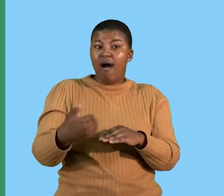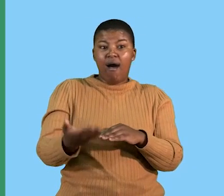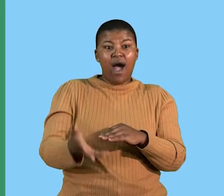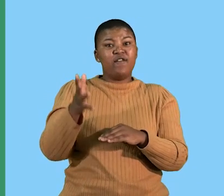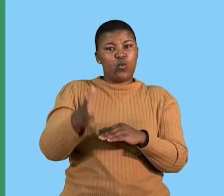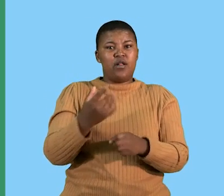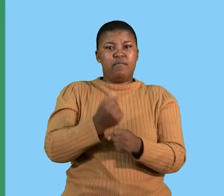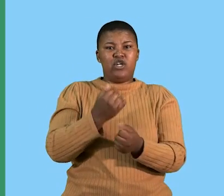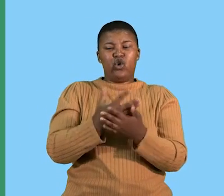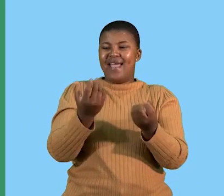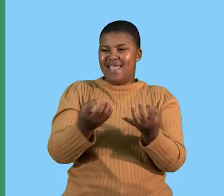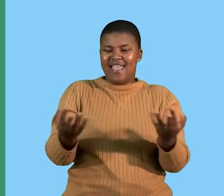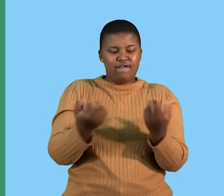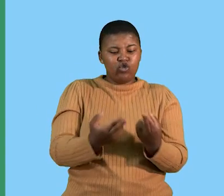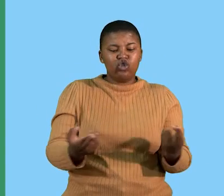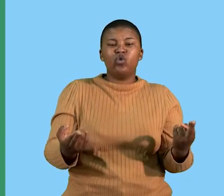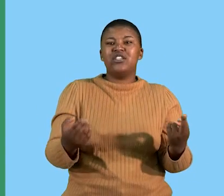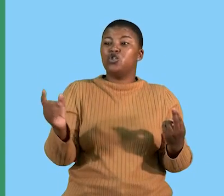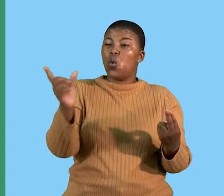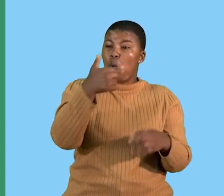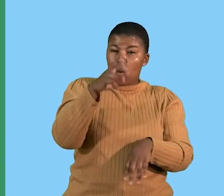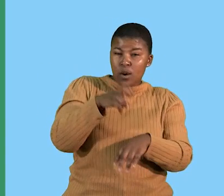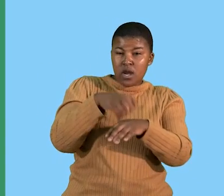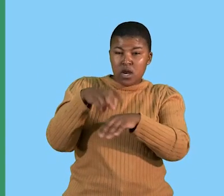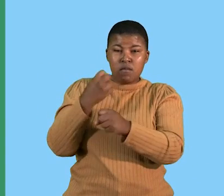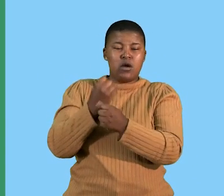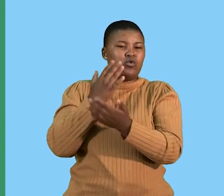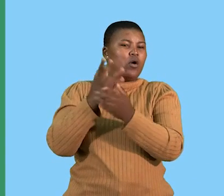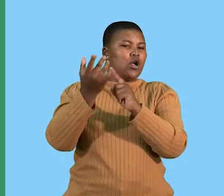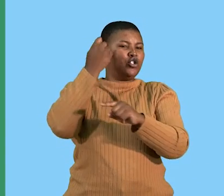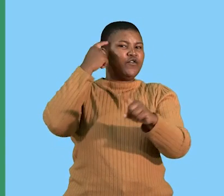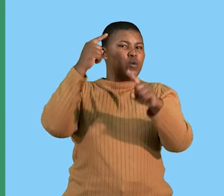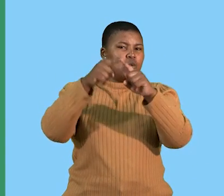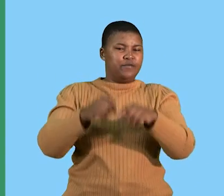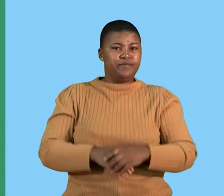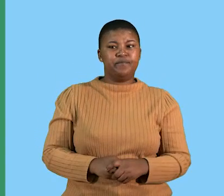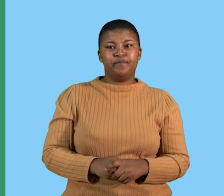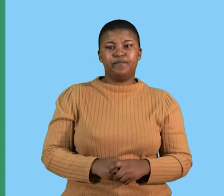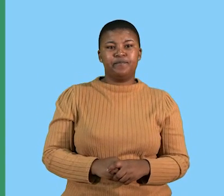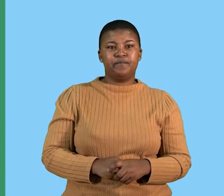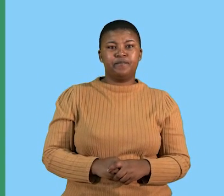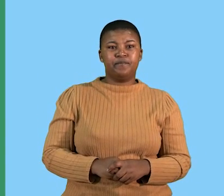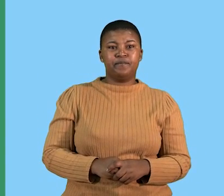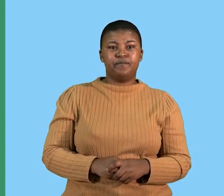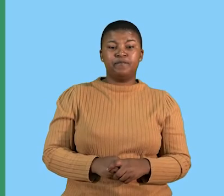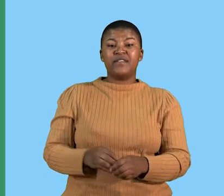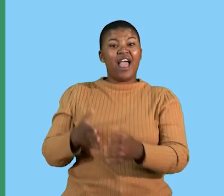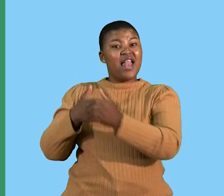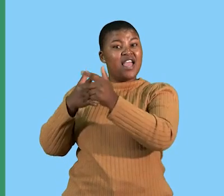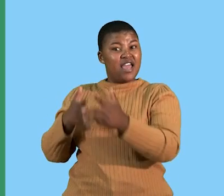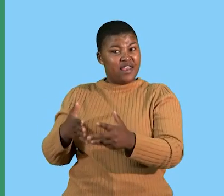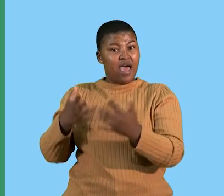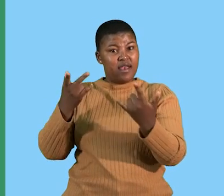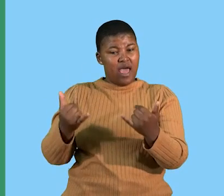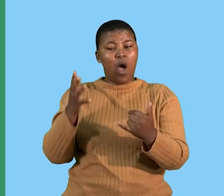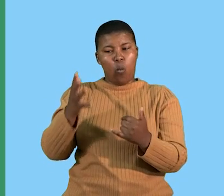also allocate the resources everybody needs to achieve their specific goals. Then is where the leadership starts,